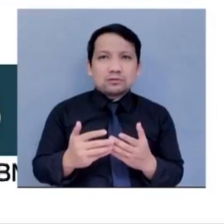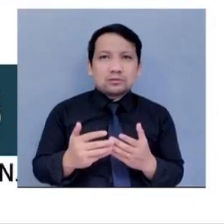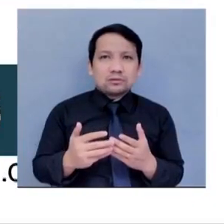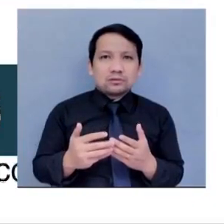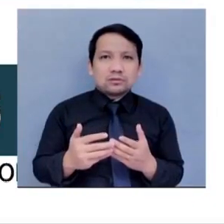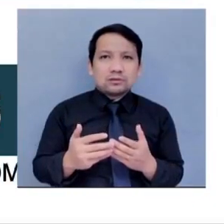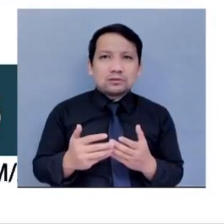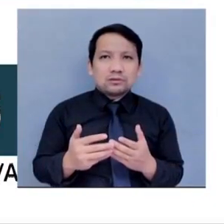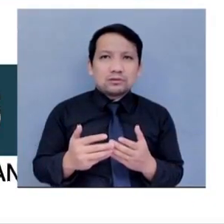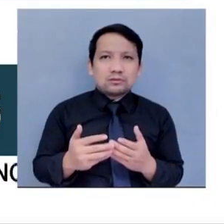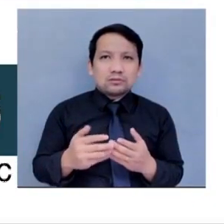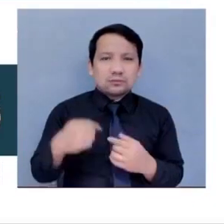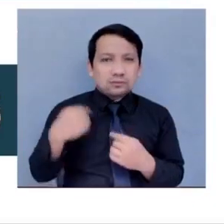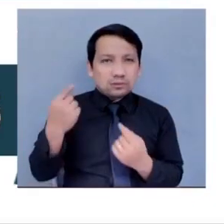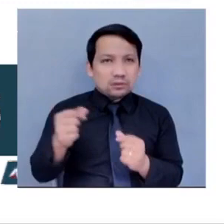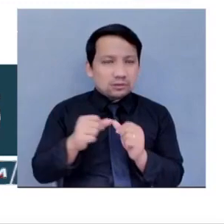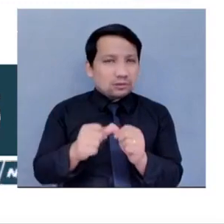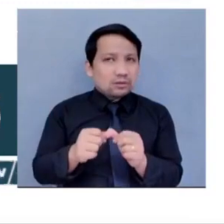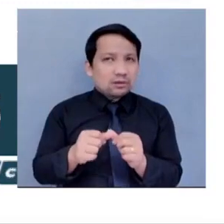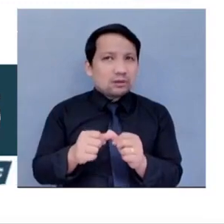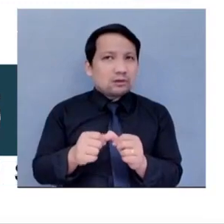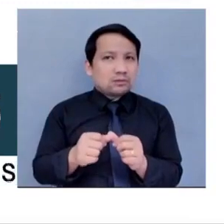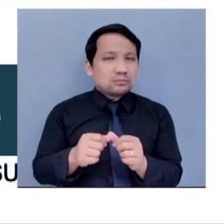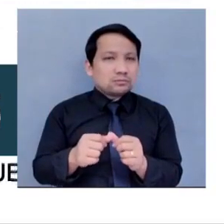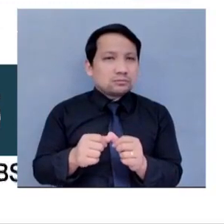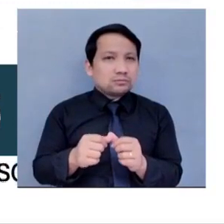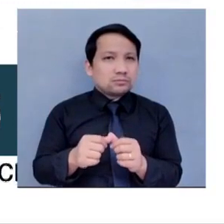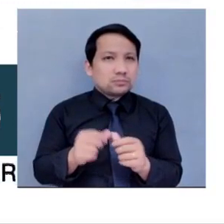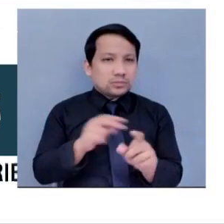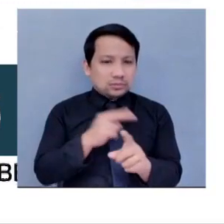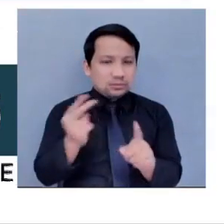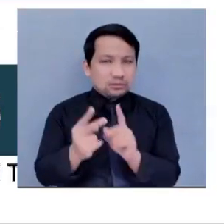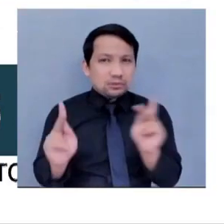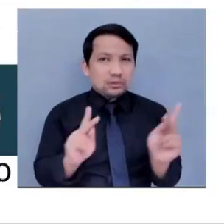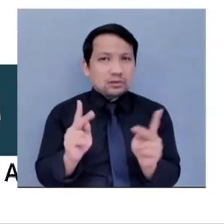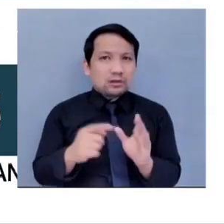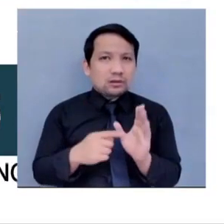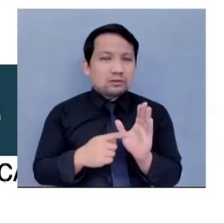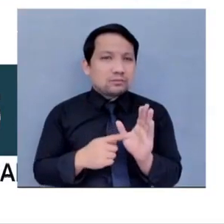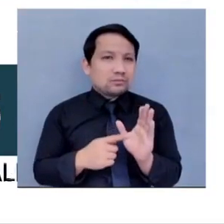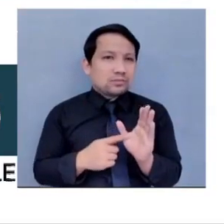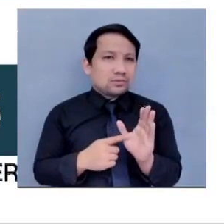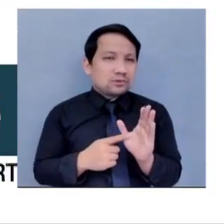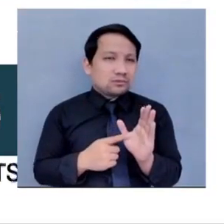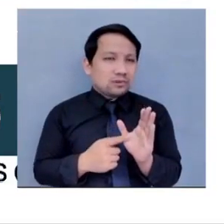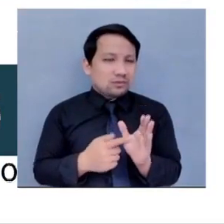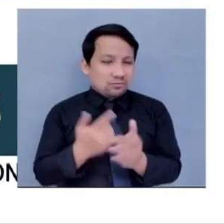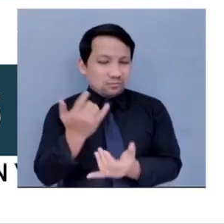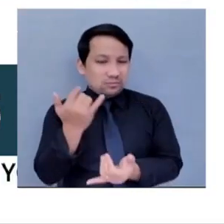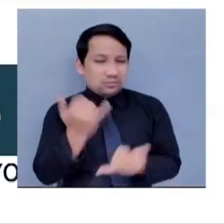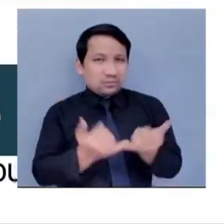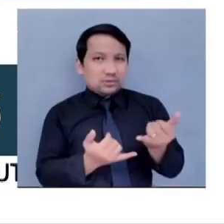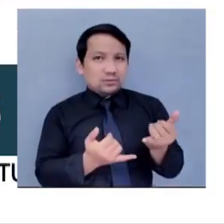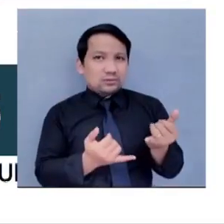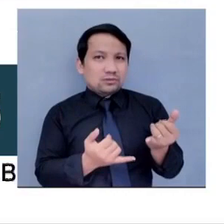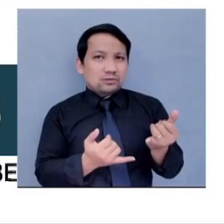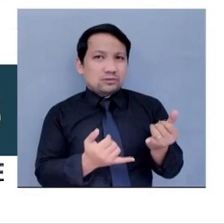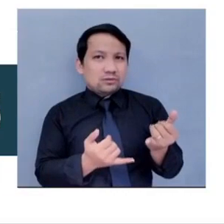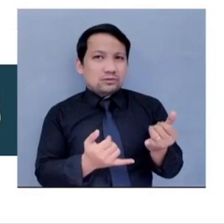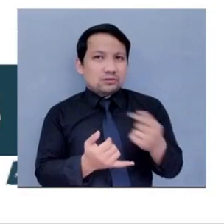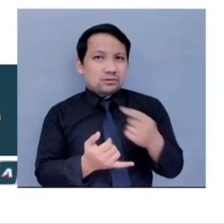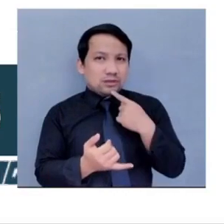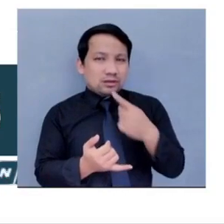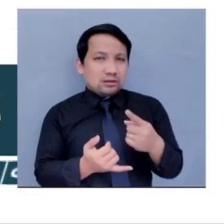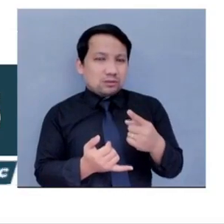from a perspective of a scenario of a glass half full rather than glass. So basically you're saying